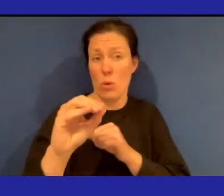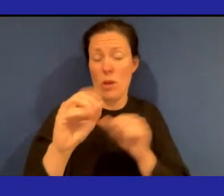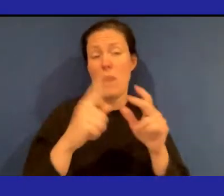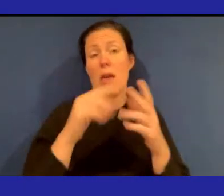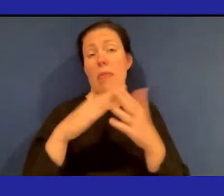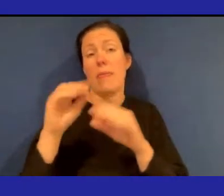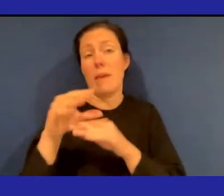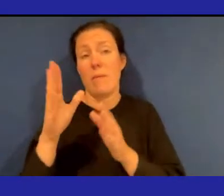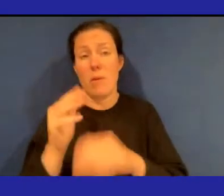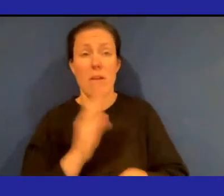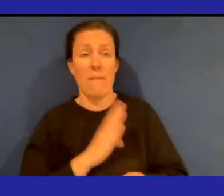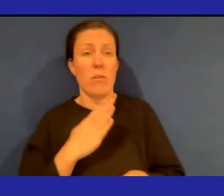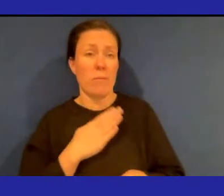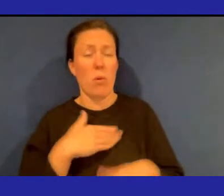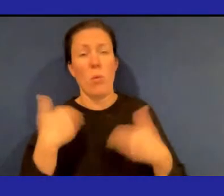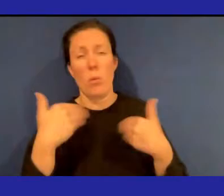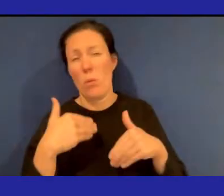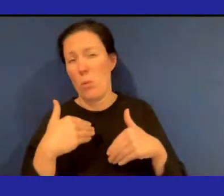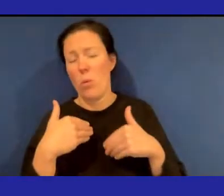is invaluable.